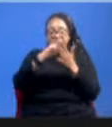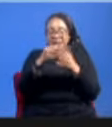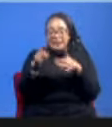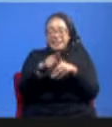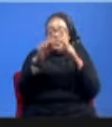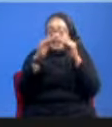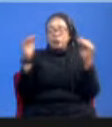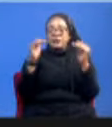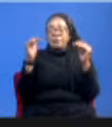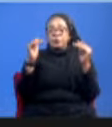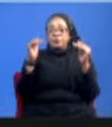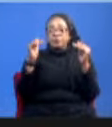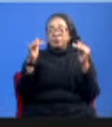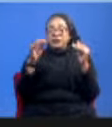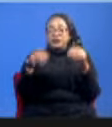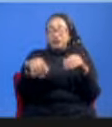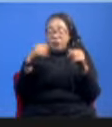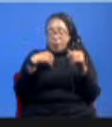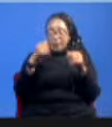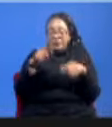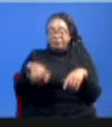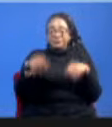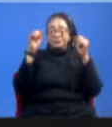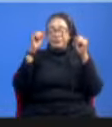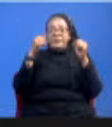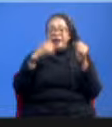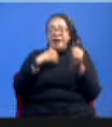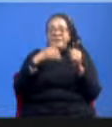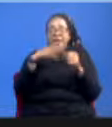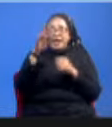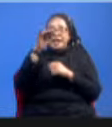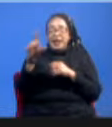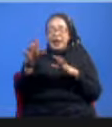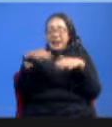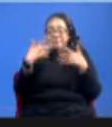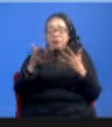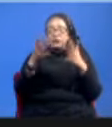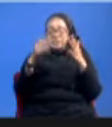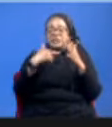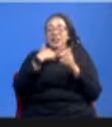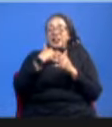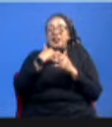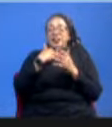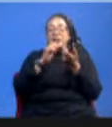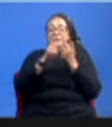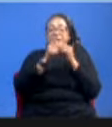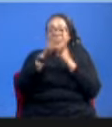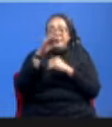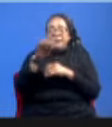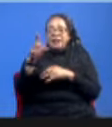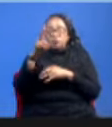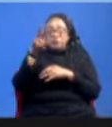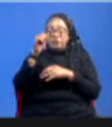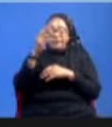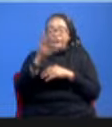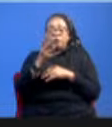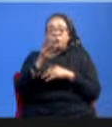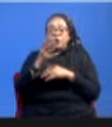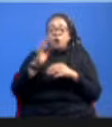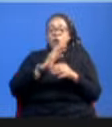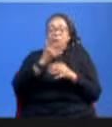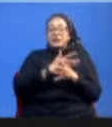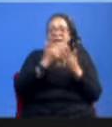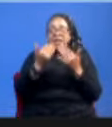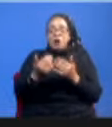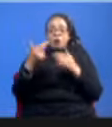Joint Mediation Committee struck a deal over the stalled Division of Revenue Amendment Bill of 2024. The committee is now banking